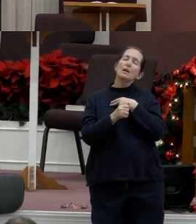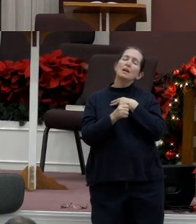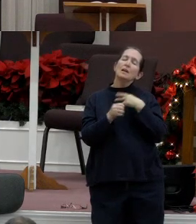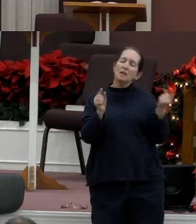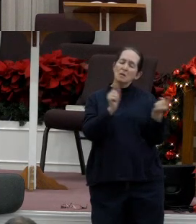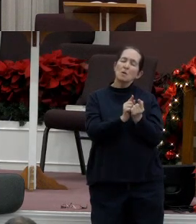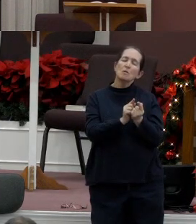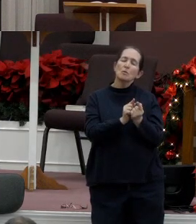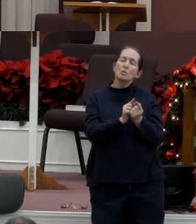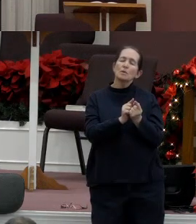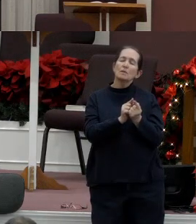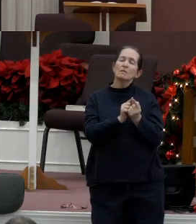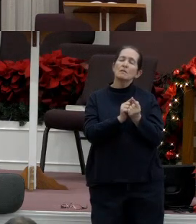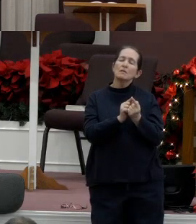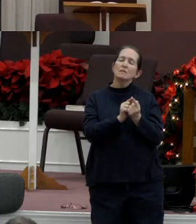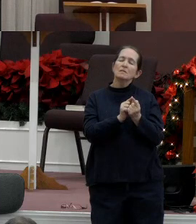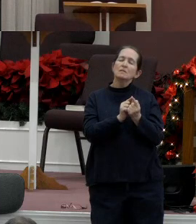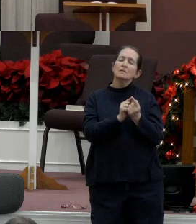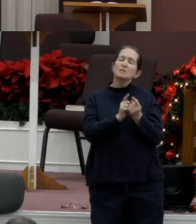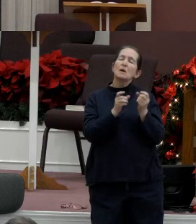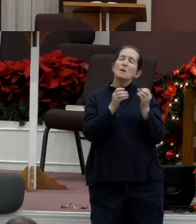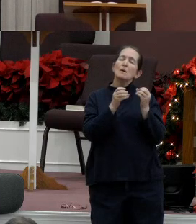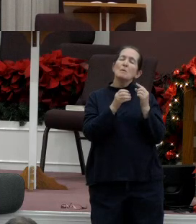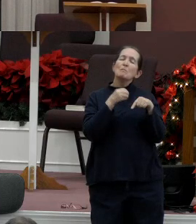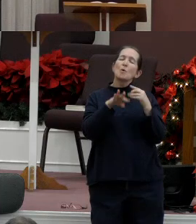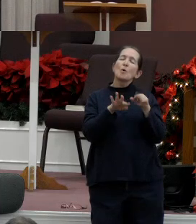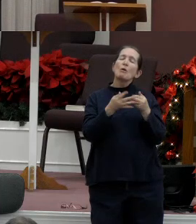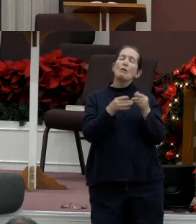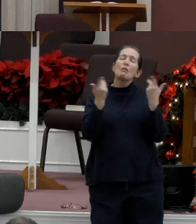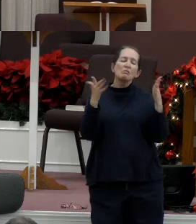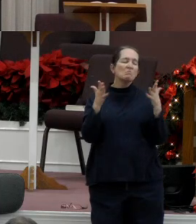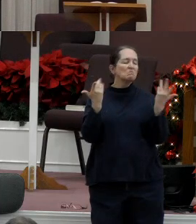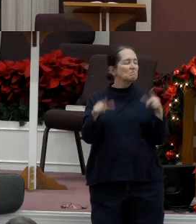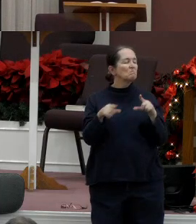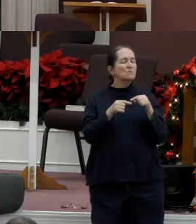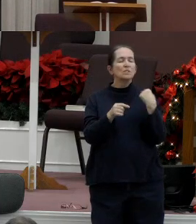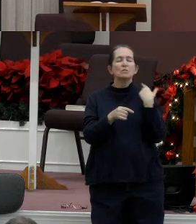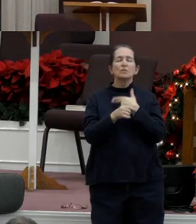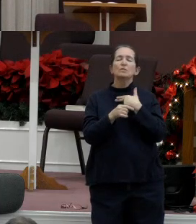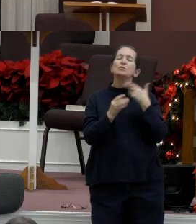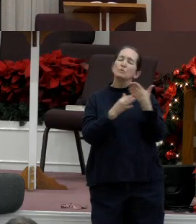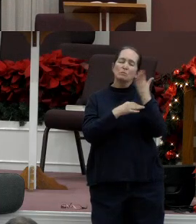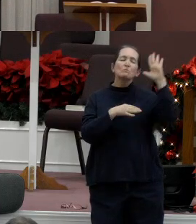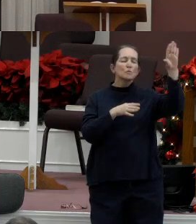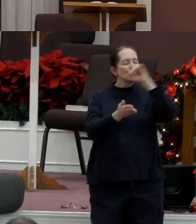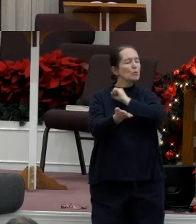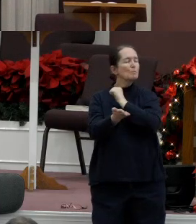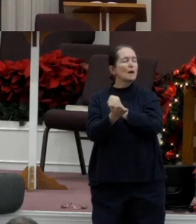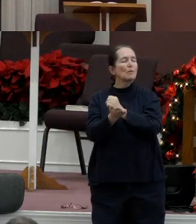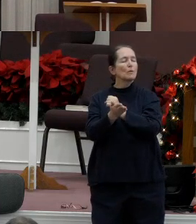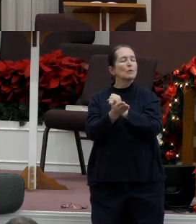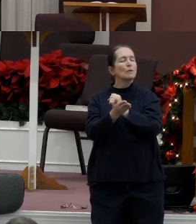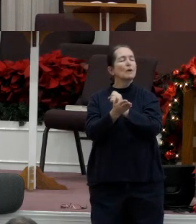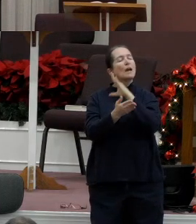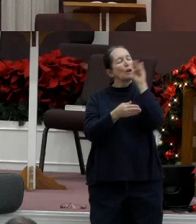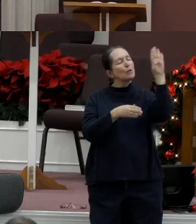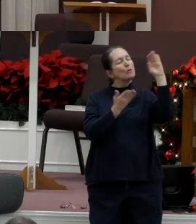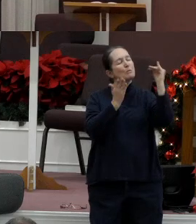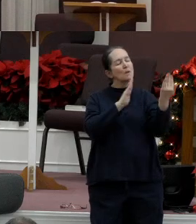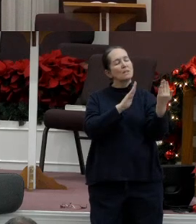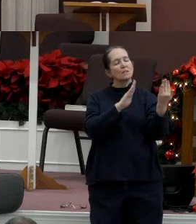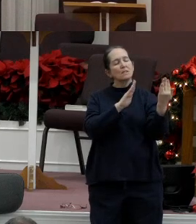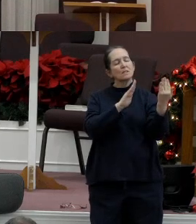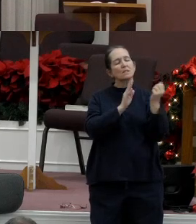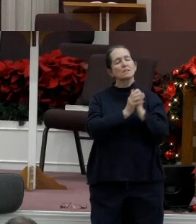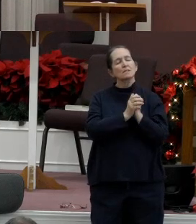with of all that has happened to us by your power and your presence.